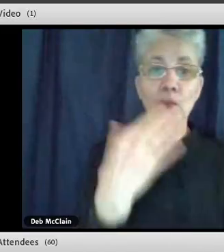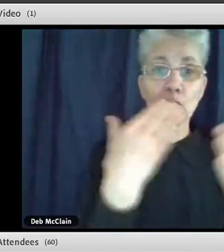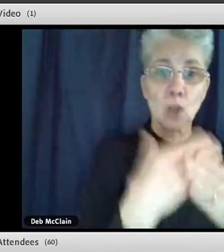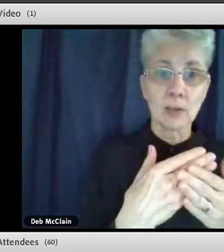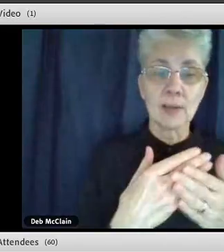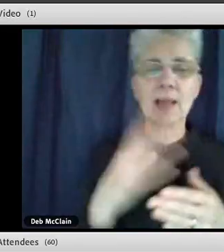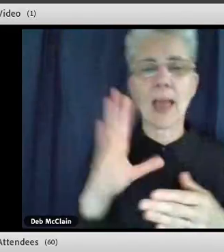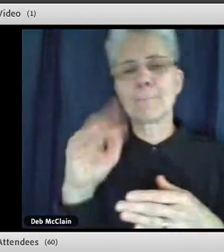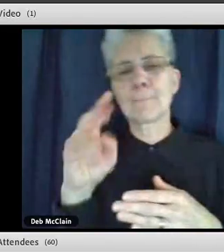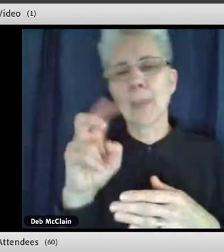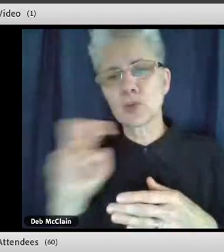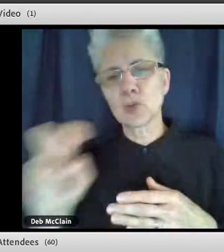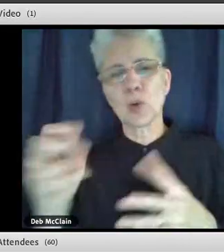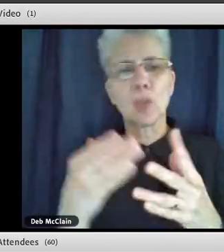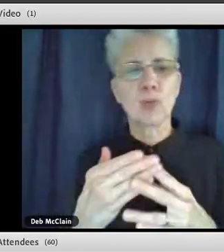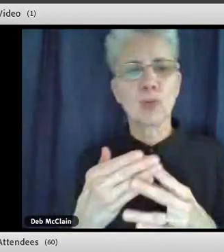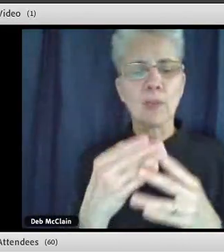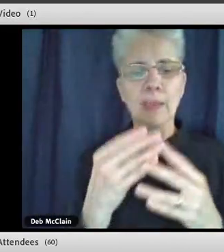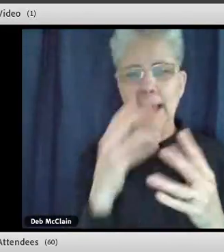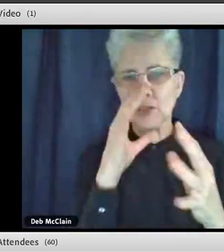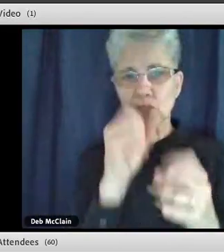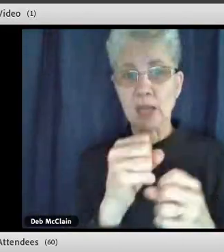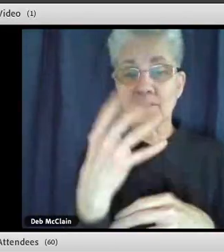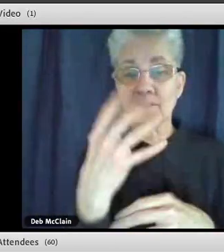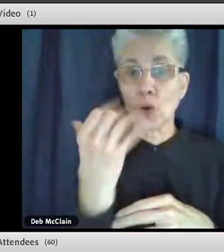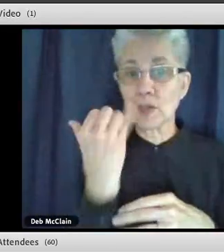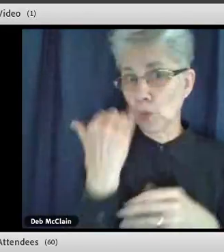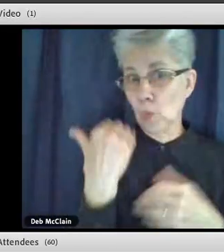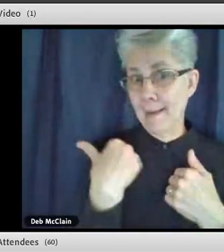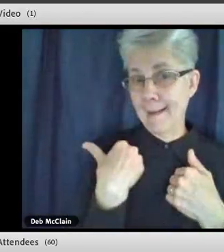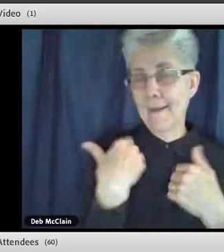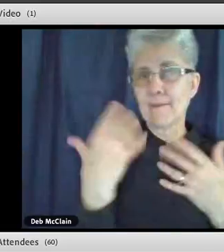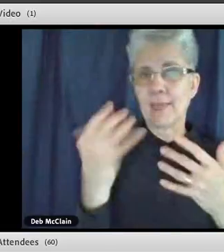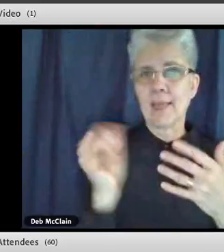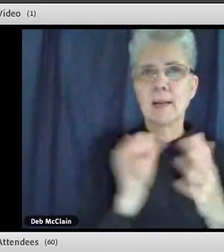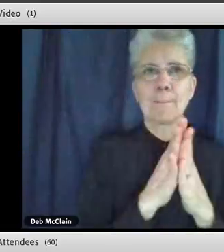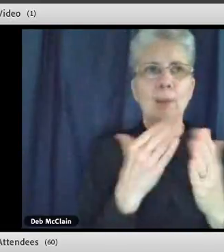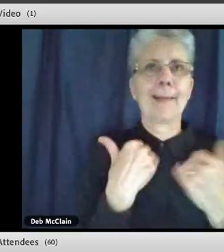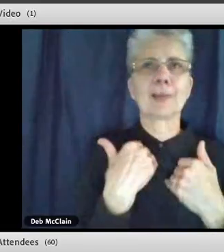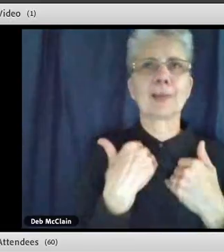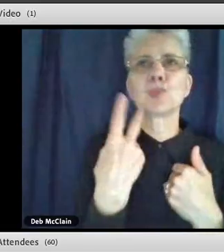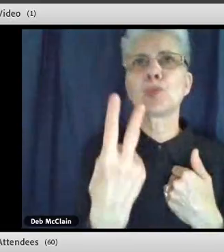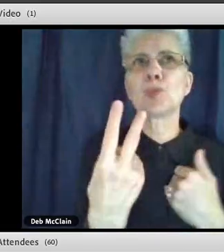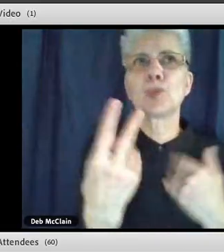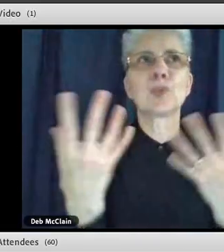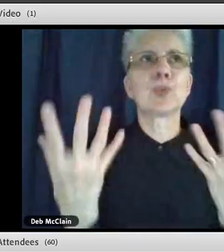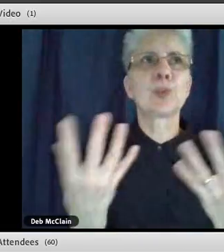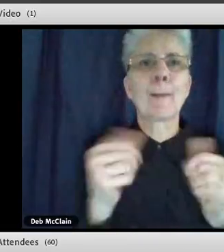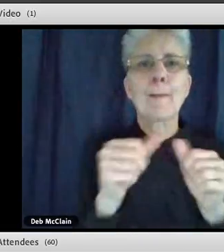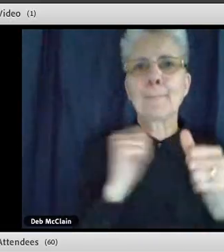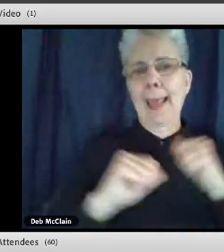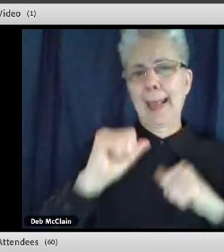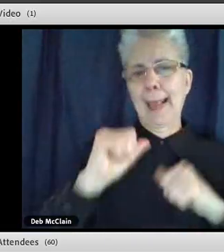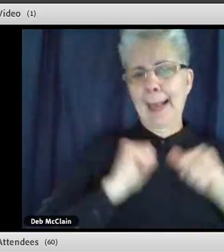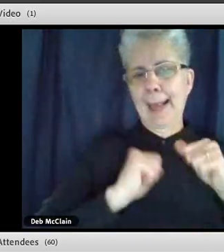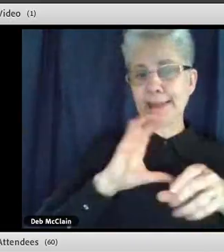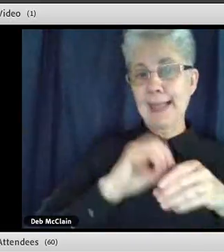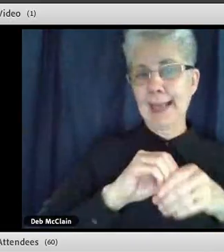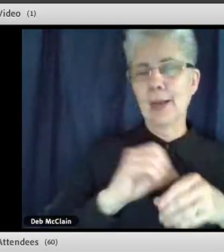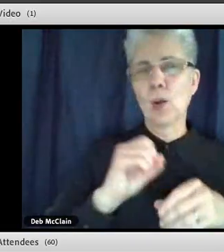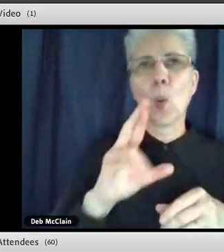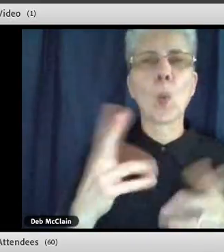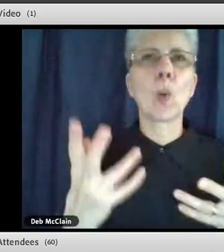Bob's Journey Through the Enchanted Forest. That's if you have like a book that has two plays in it, right? Or